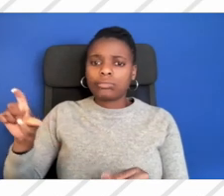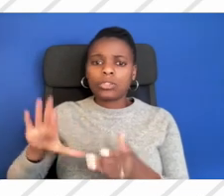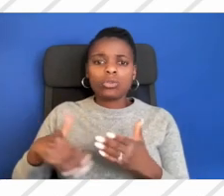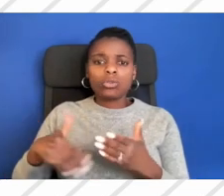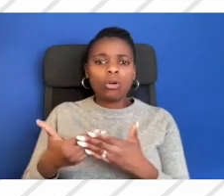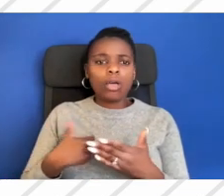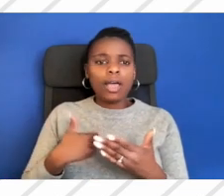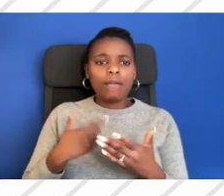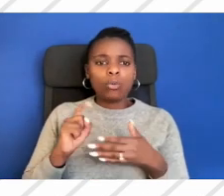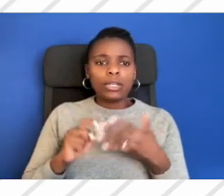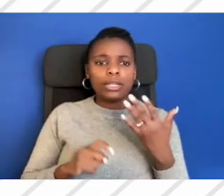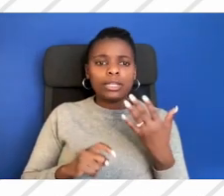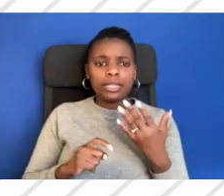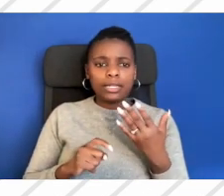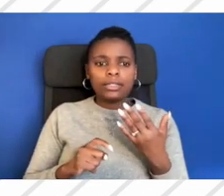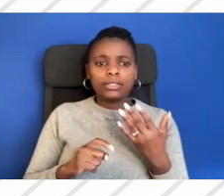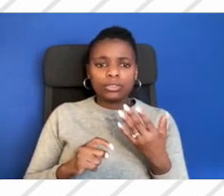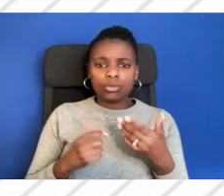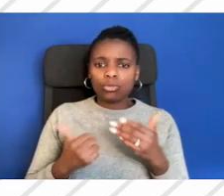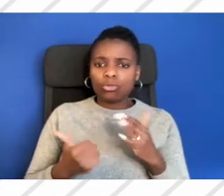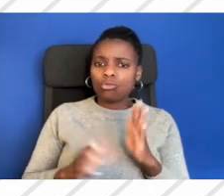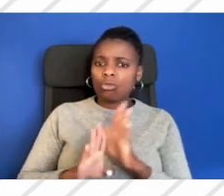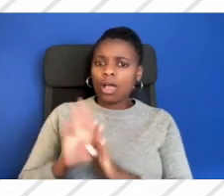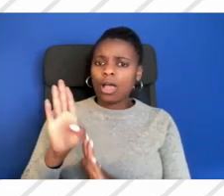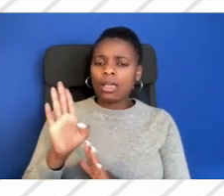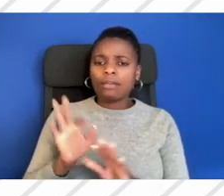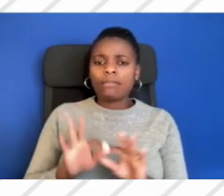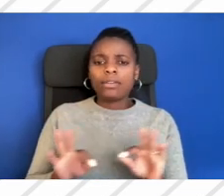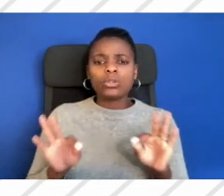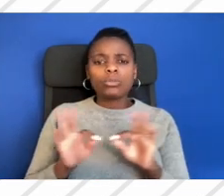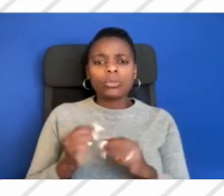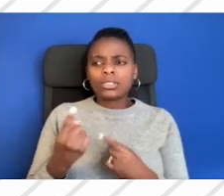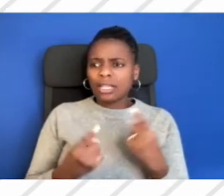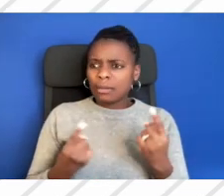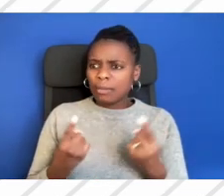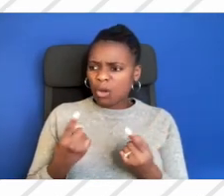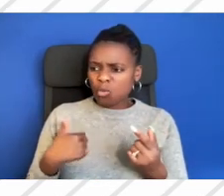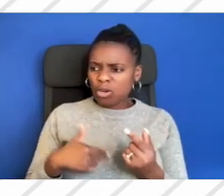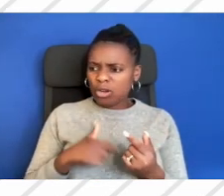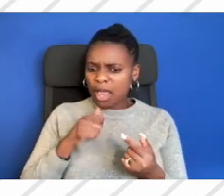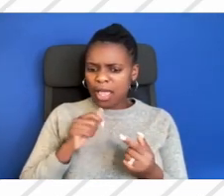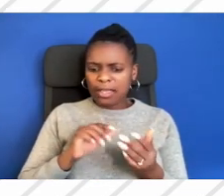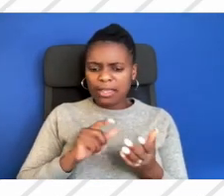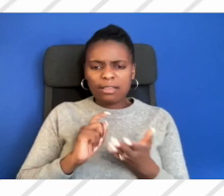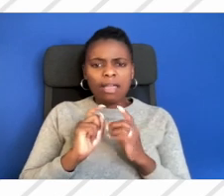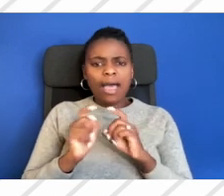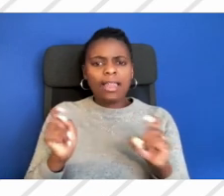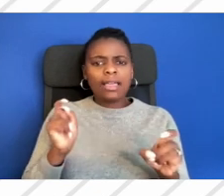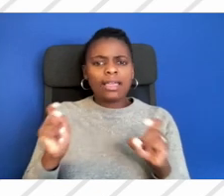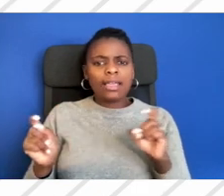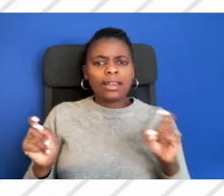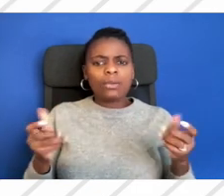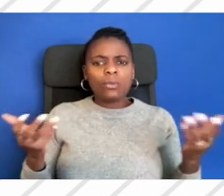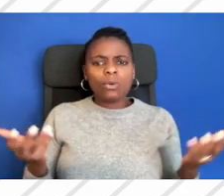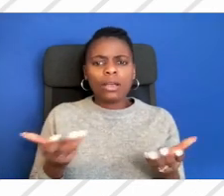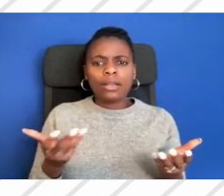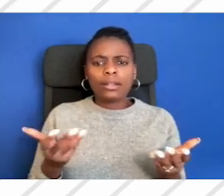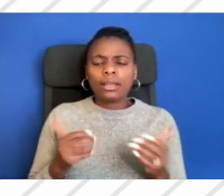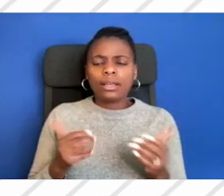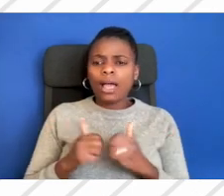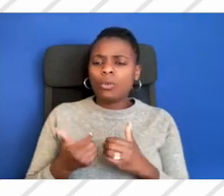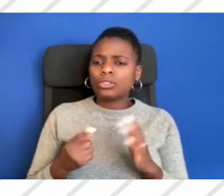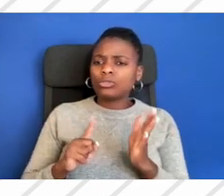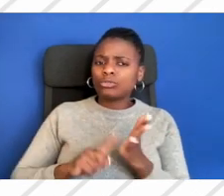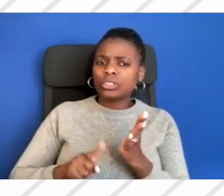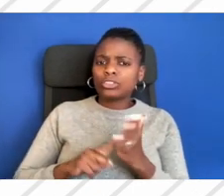in research at, you know, what are we not allocating? And how might research be getting in the way of thriving, even when